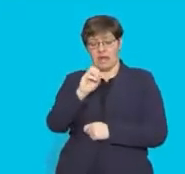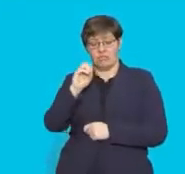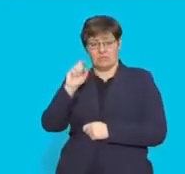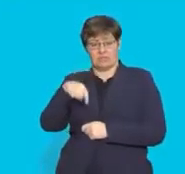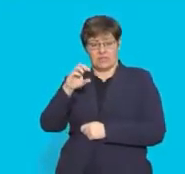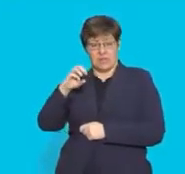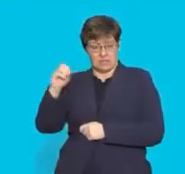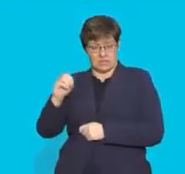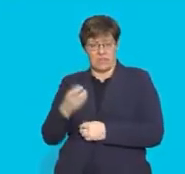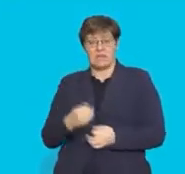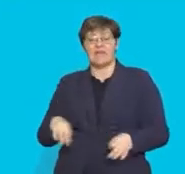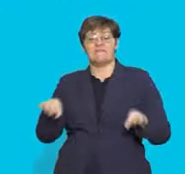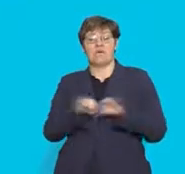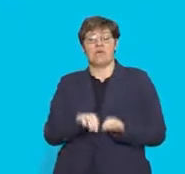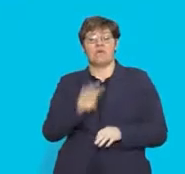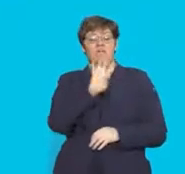give you a value of